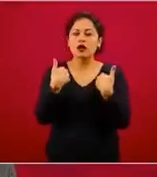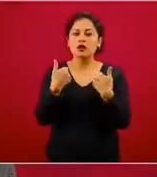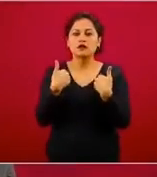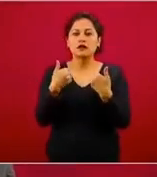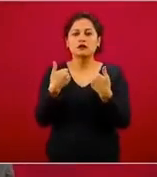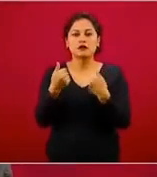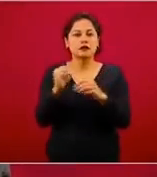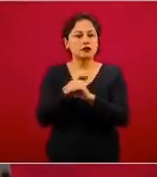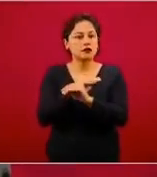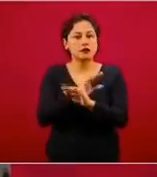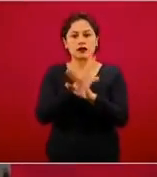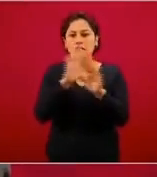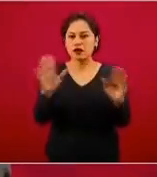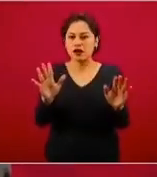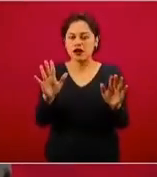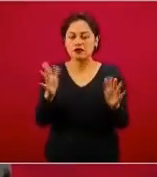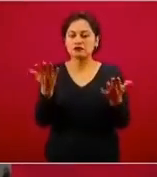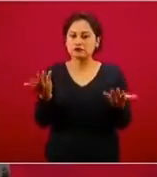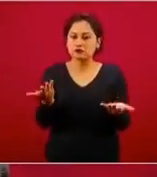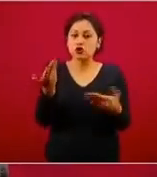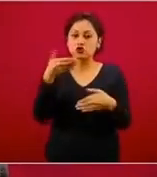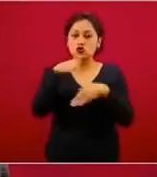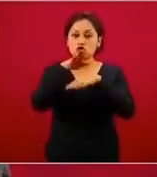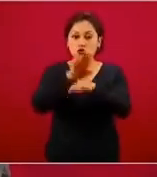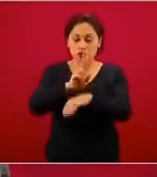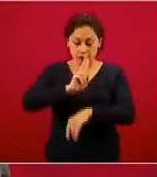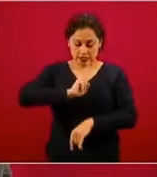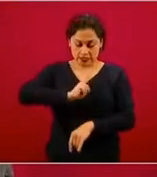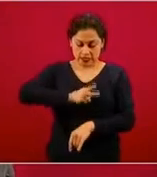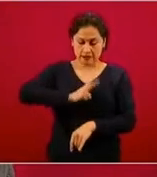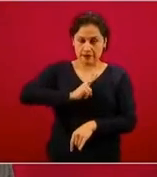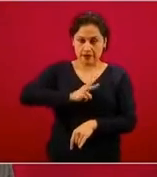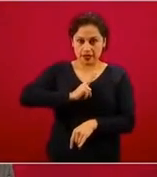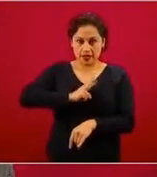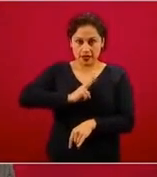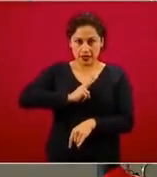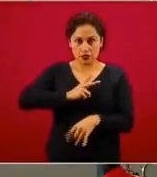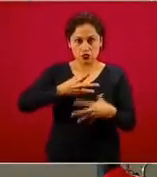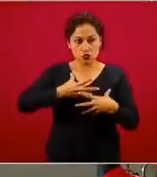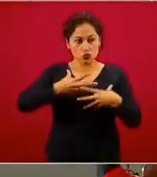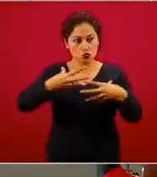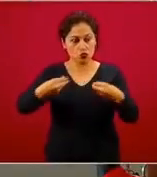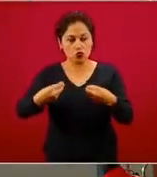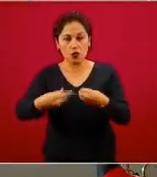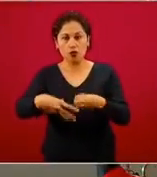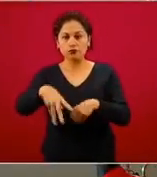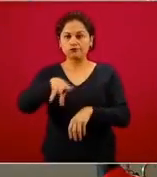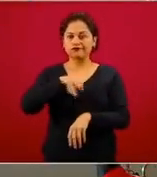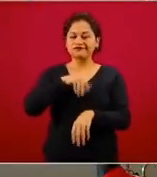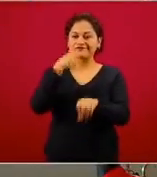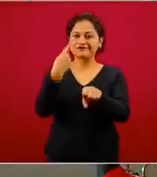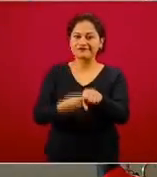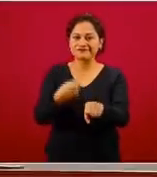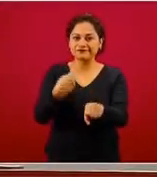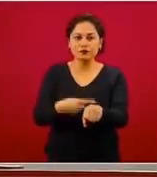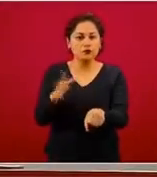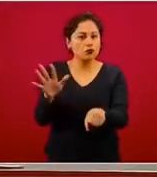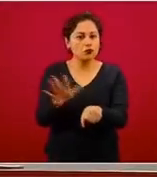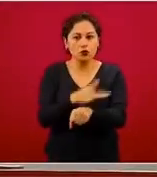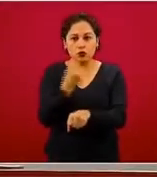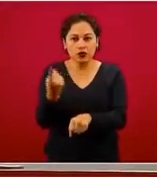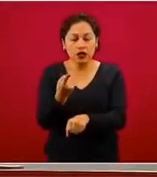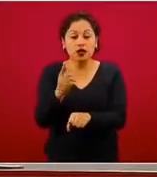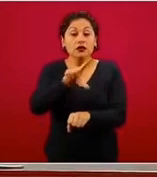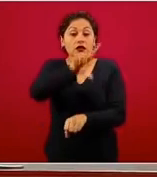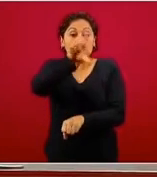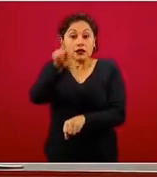qué este virus much causa la better enfermedad que why causa this virus y causes the en qué disease consisten it las causes, alteraciones que and